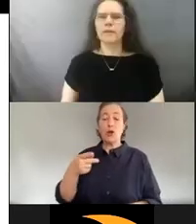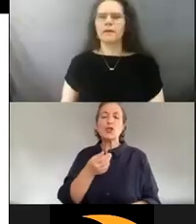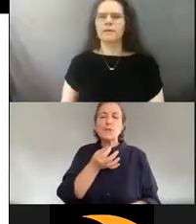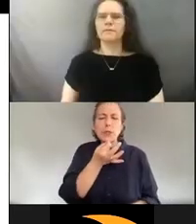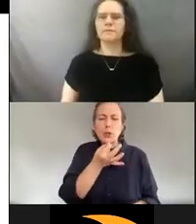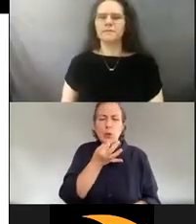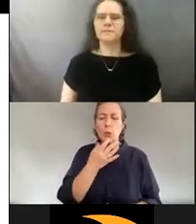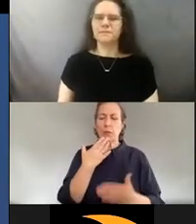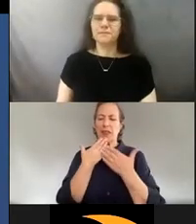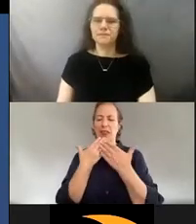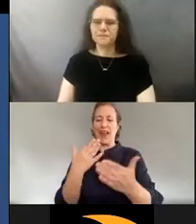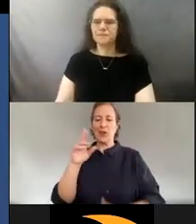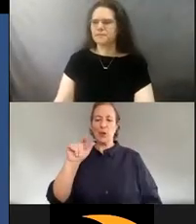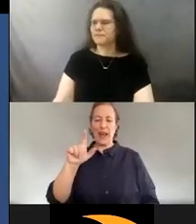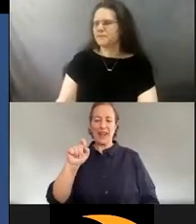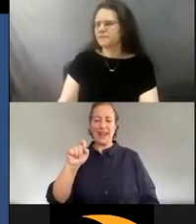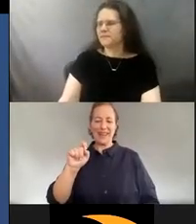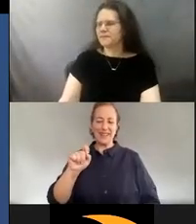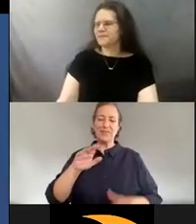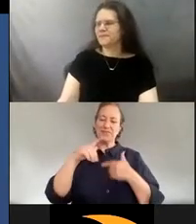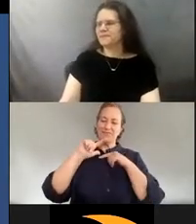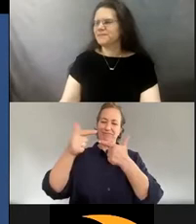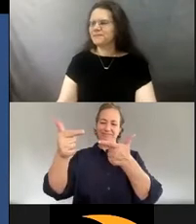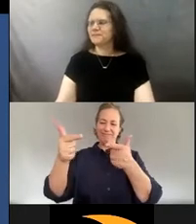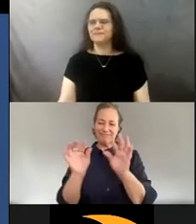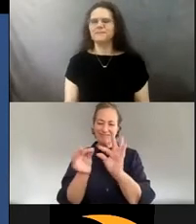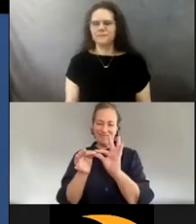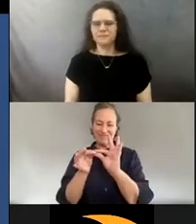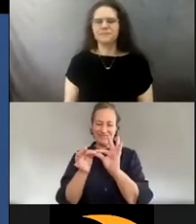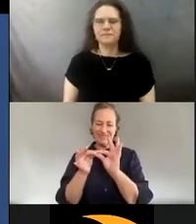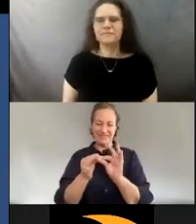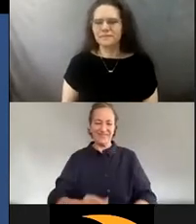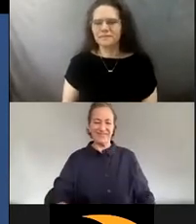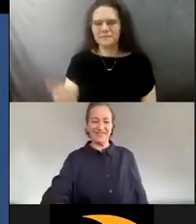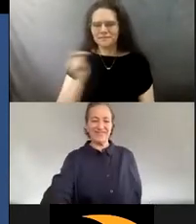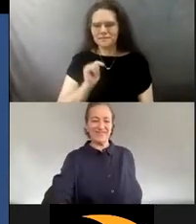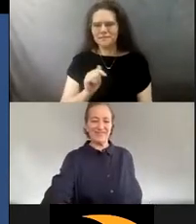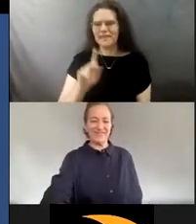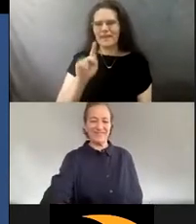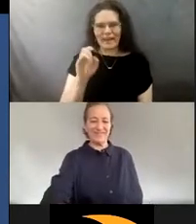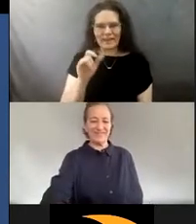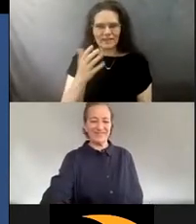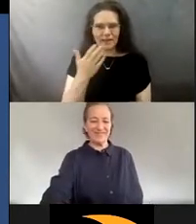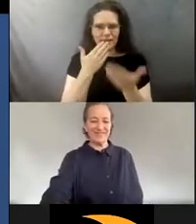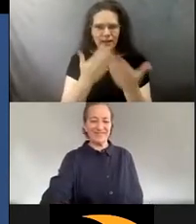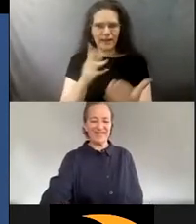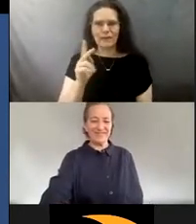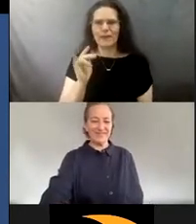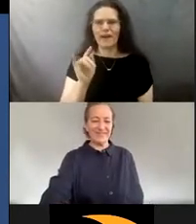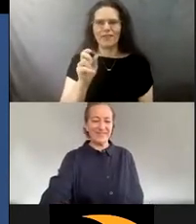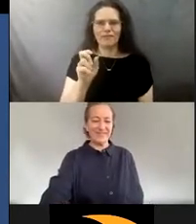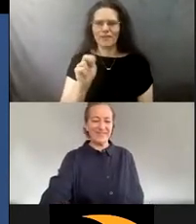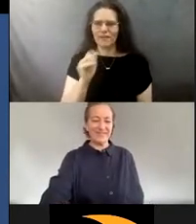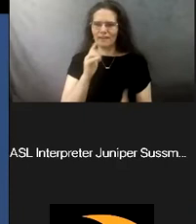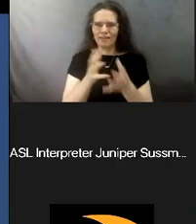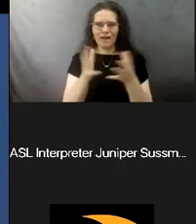Katie. Thank you, Catherine. That is a lot of information, but a lot of great information as usual. So